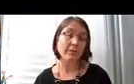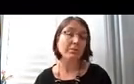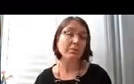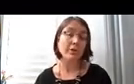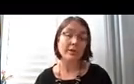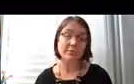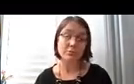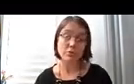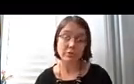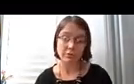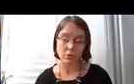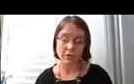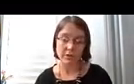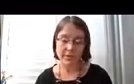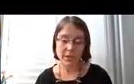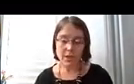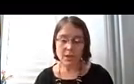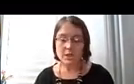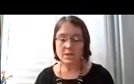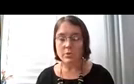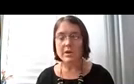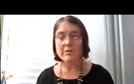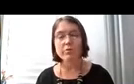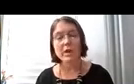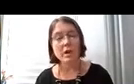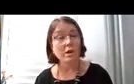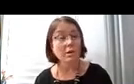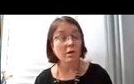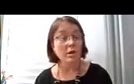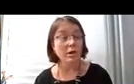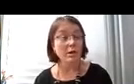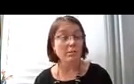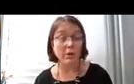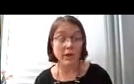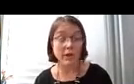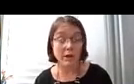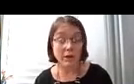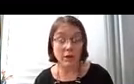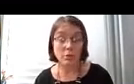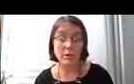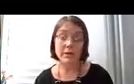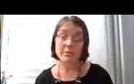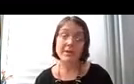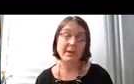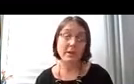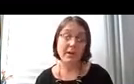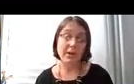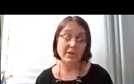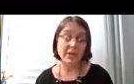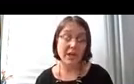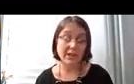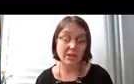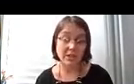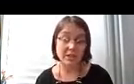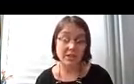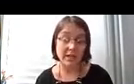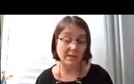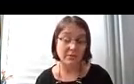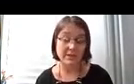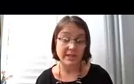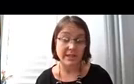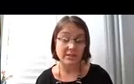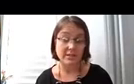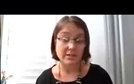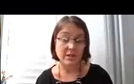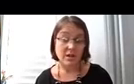of employers moving forward. So if we are an employer, we're going to be thinking about the challenges that